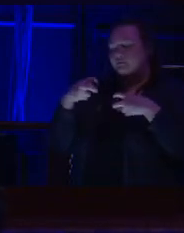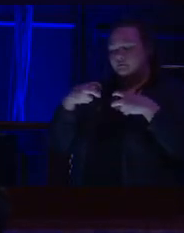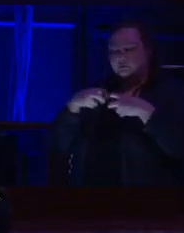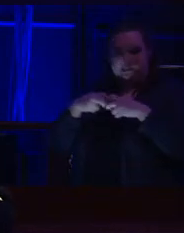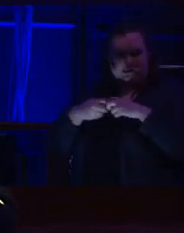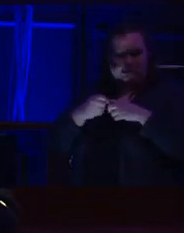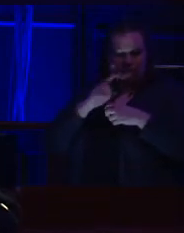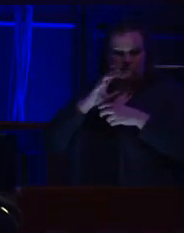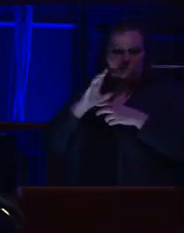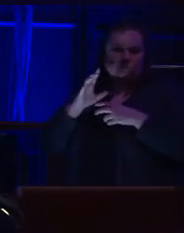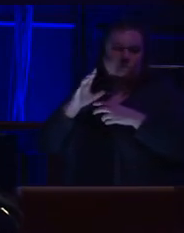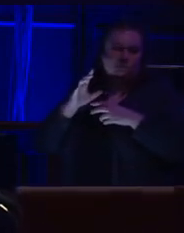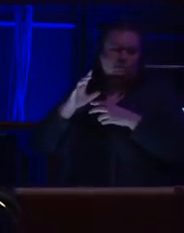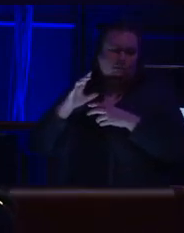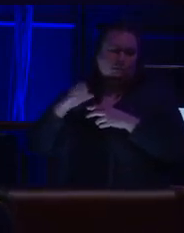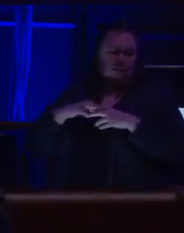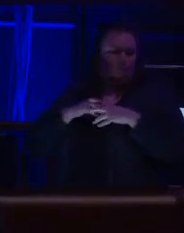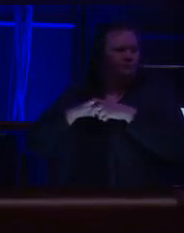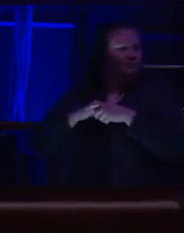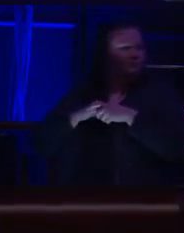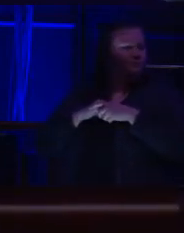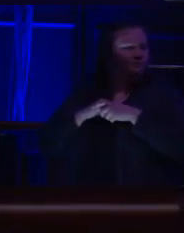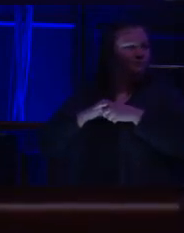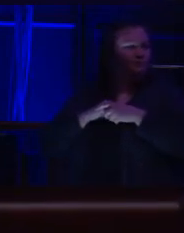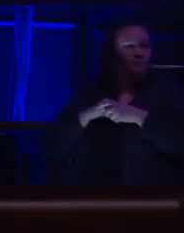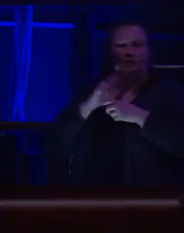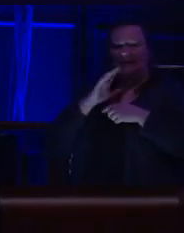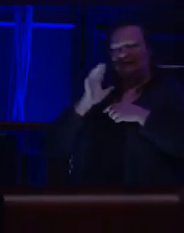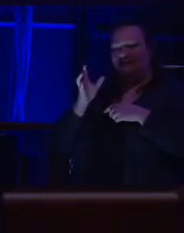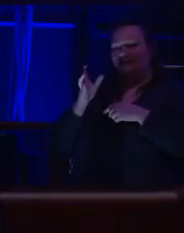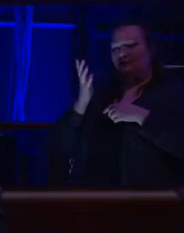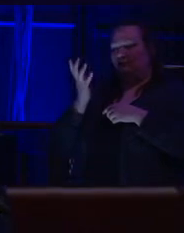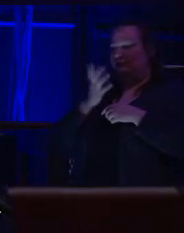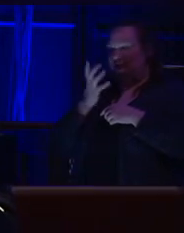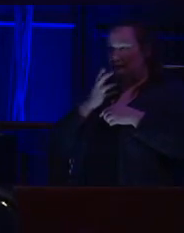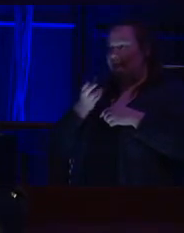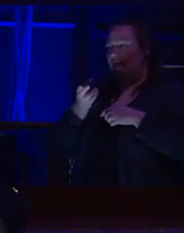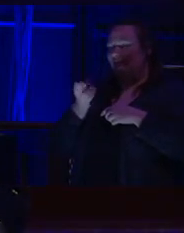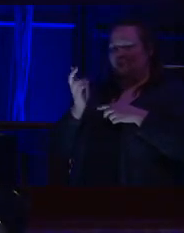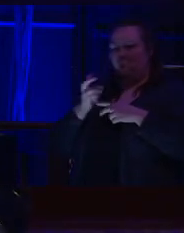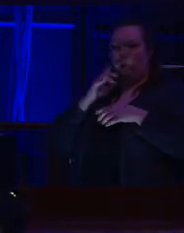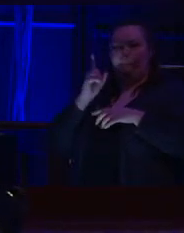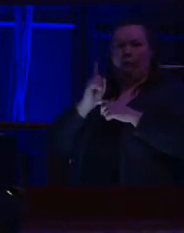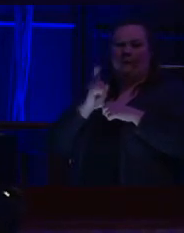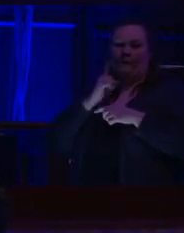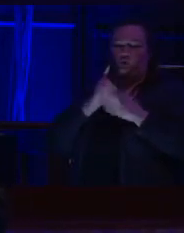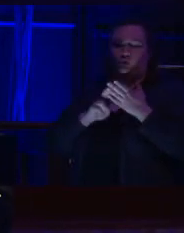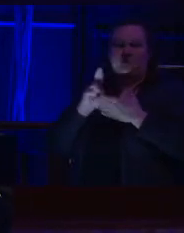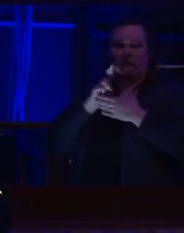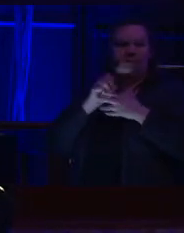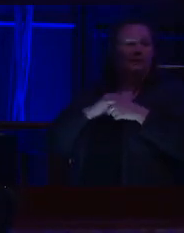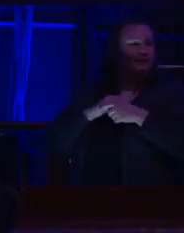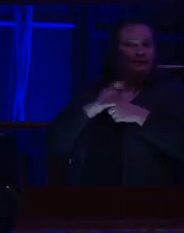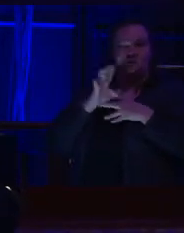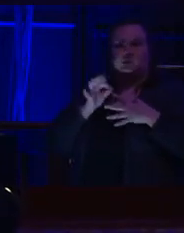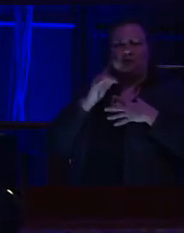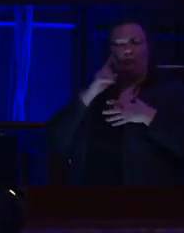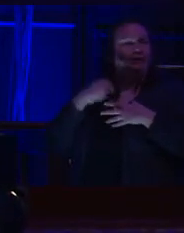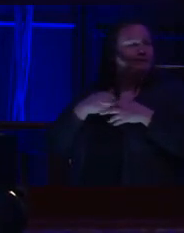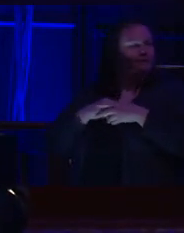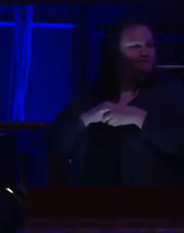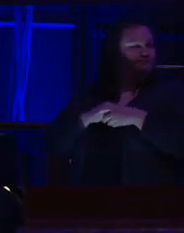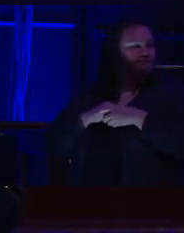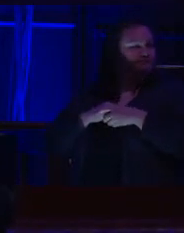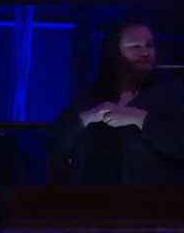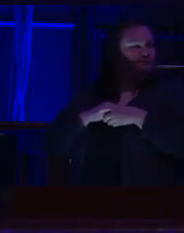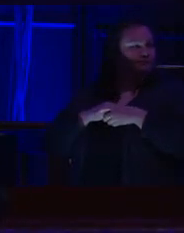of the Faculty Senate. This is a historic moment for our university and also a special moment for me. Prior to coming to